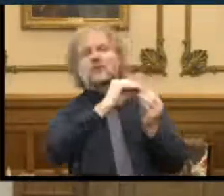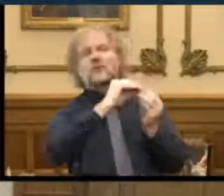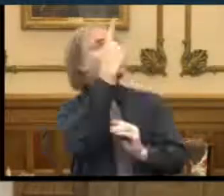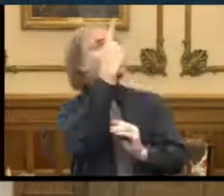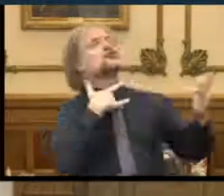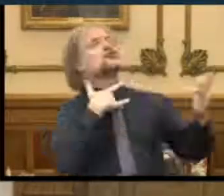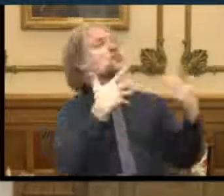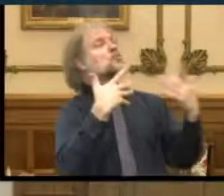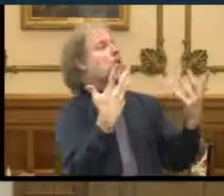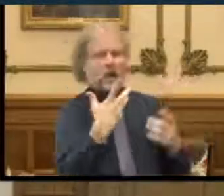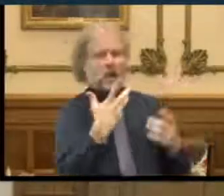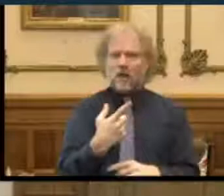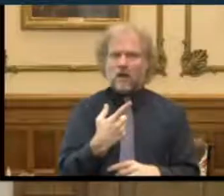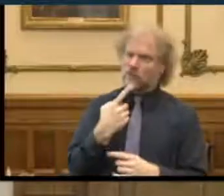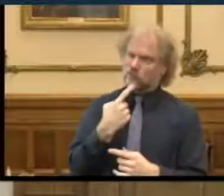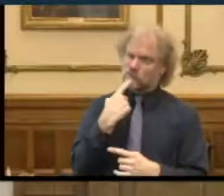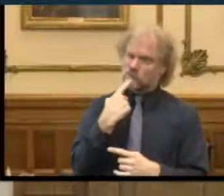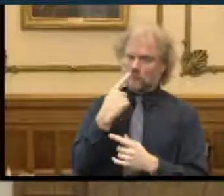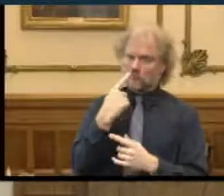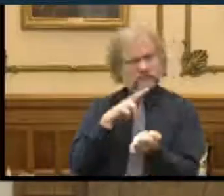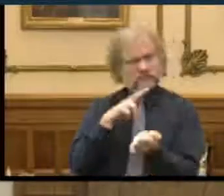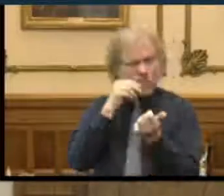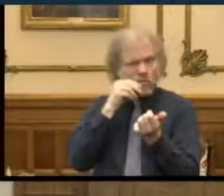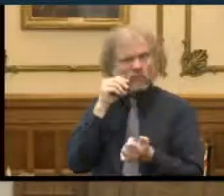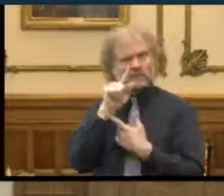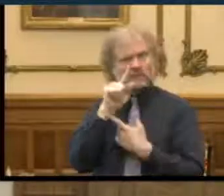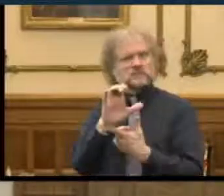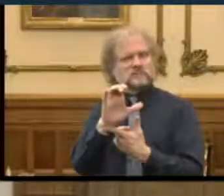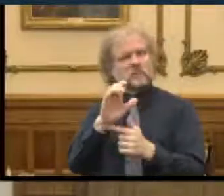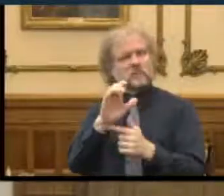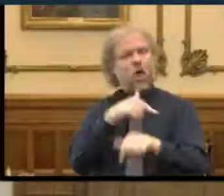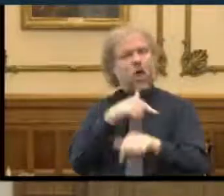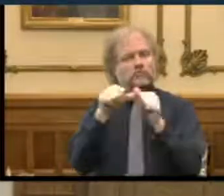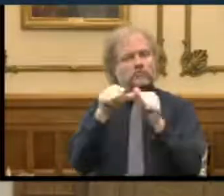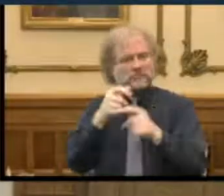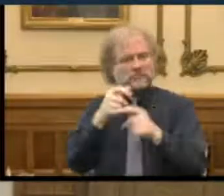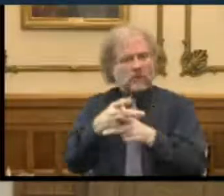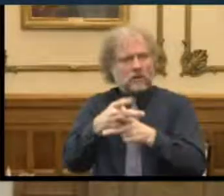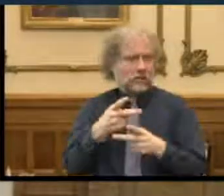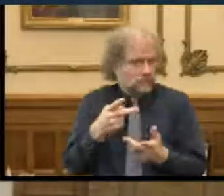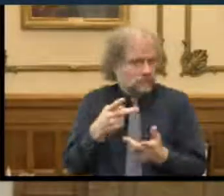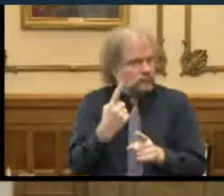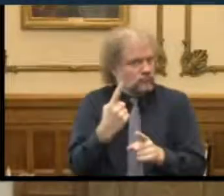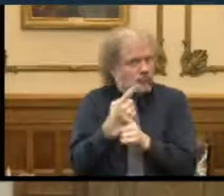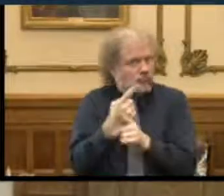concern? And you said our long-term care facilities, for good reason, because that's where